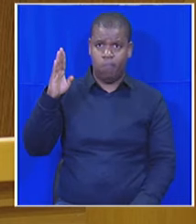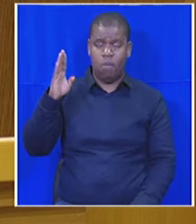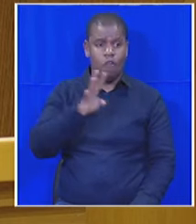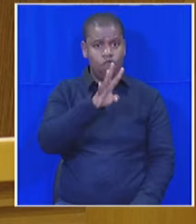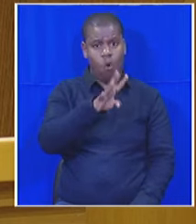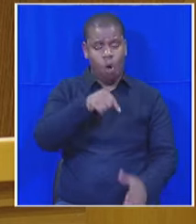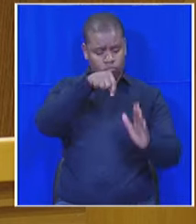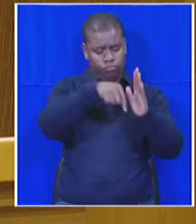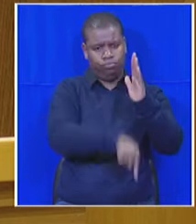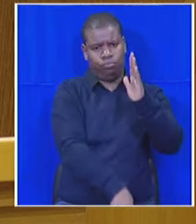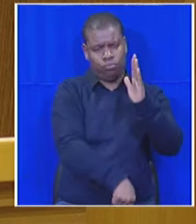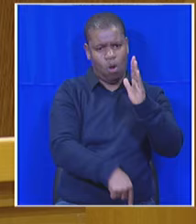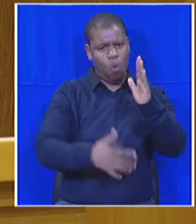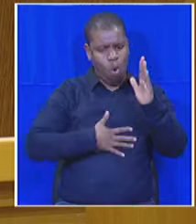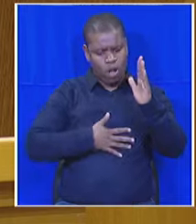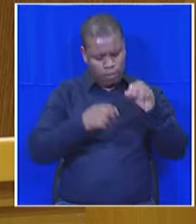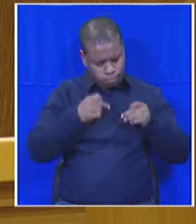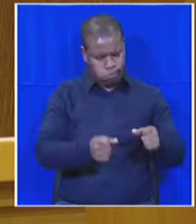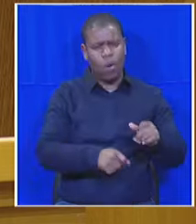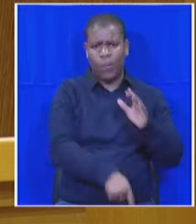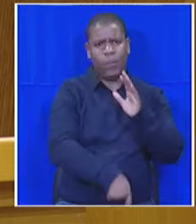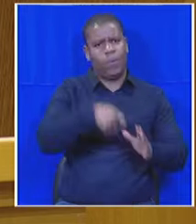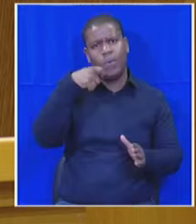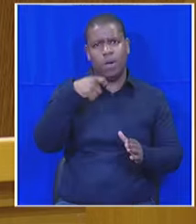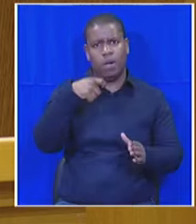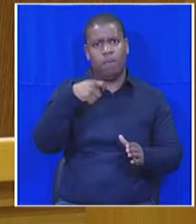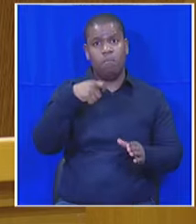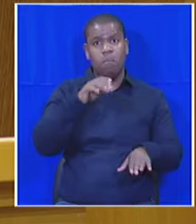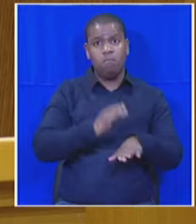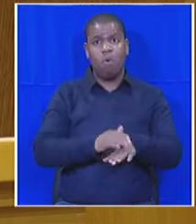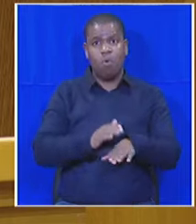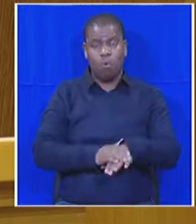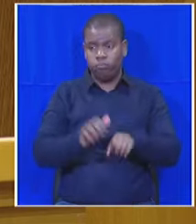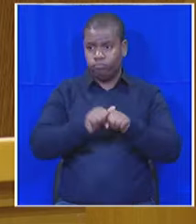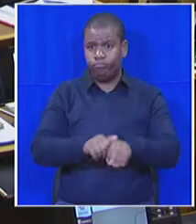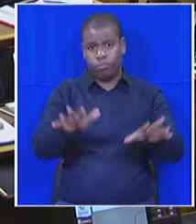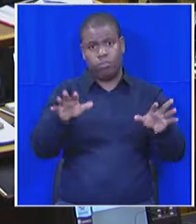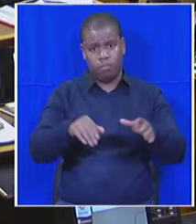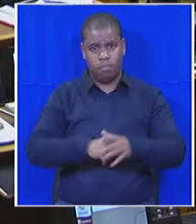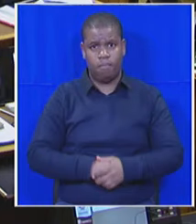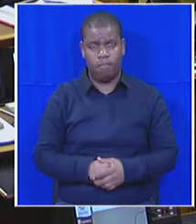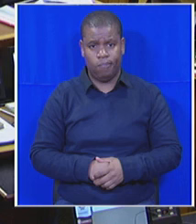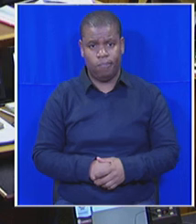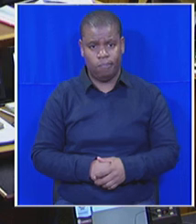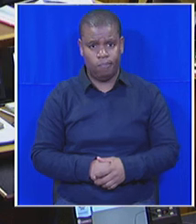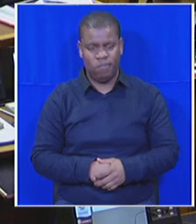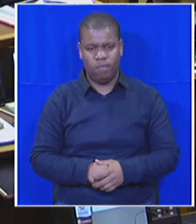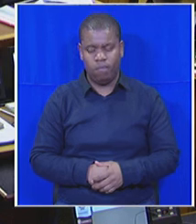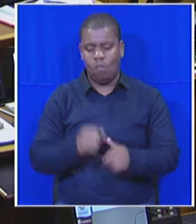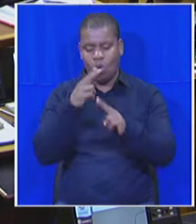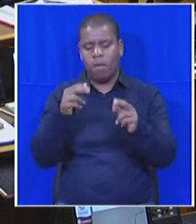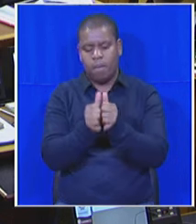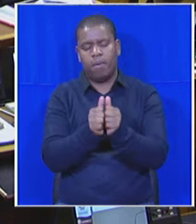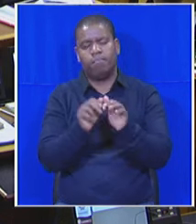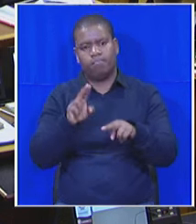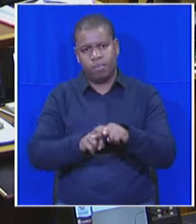Four boreholes were drilled immediately. Order. And animal feed was provided to the farmers as well. Honorable Sheikh Imam, can you take your